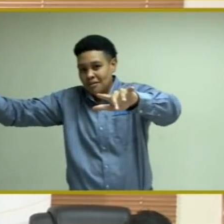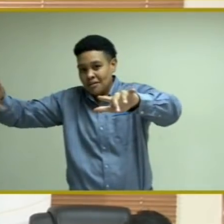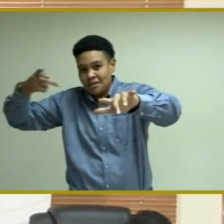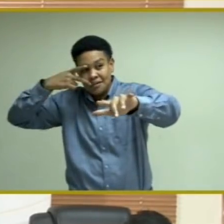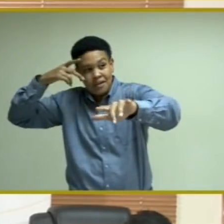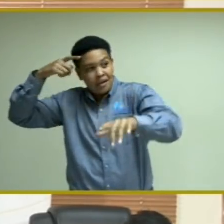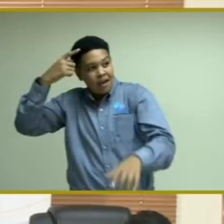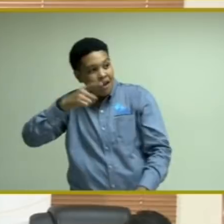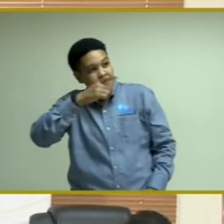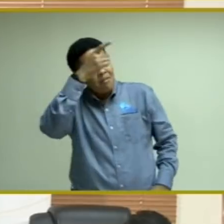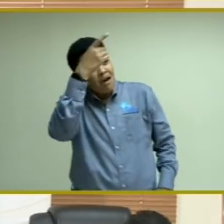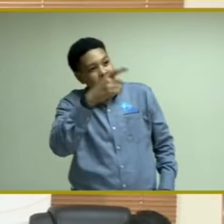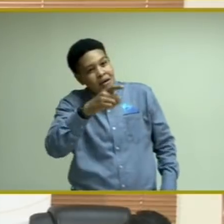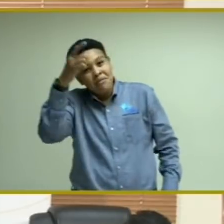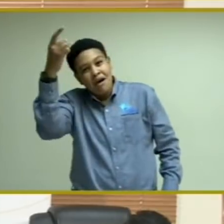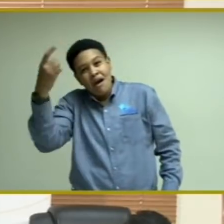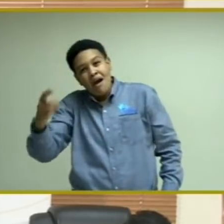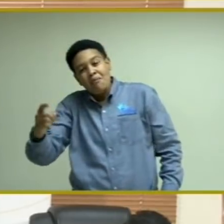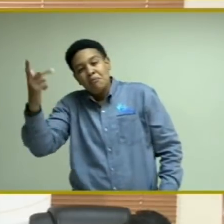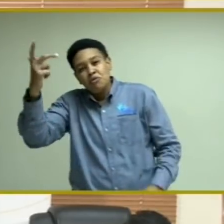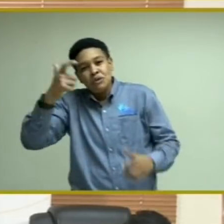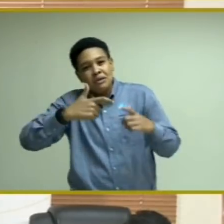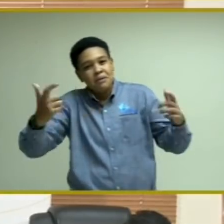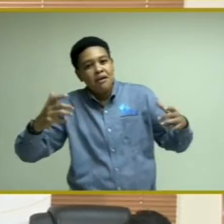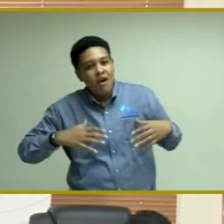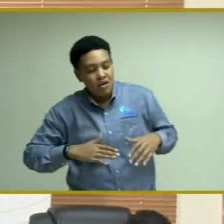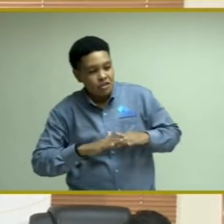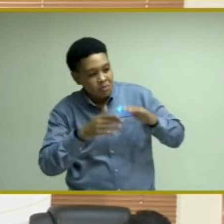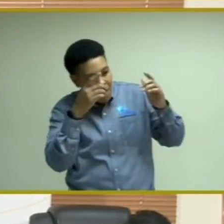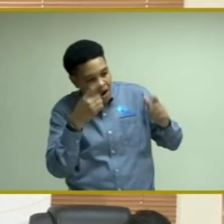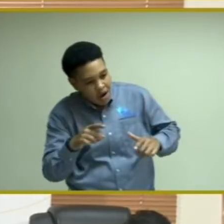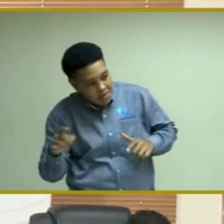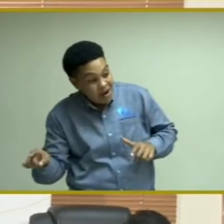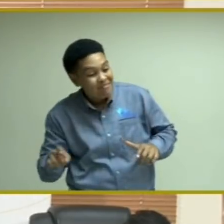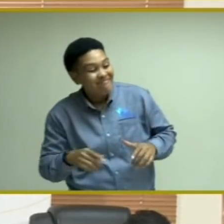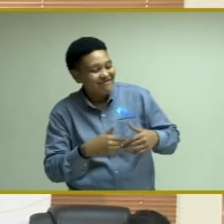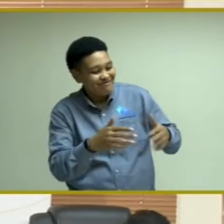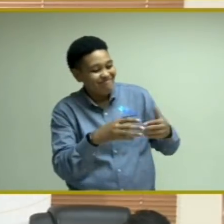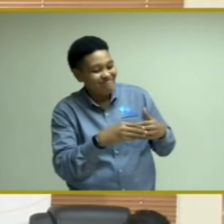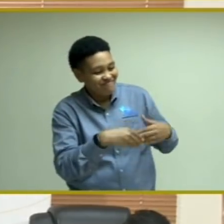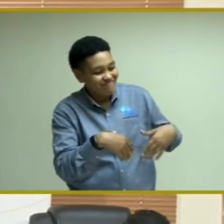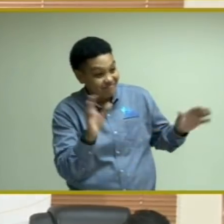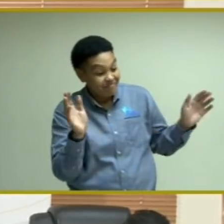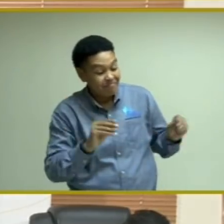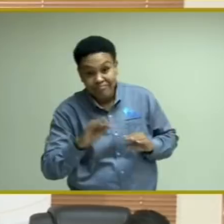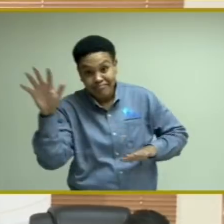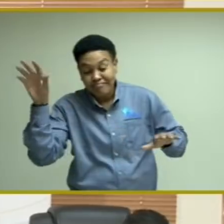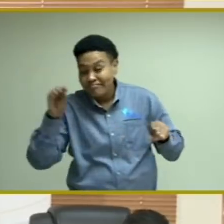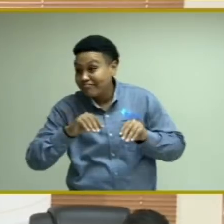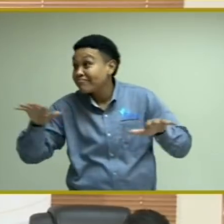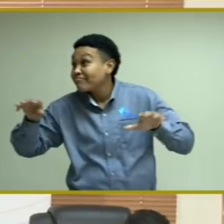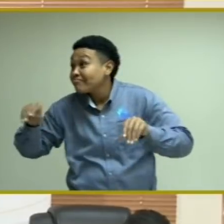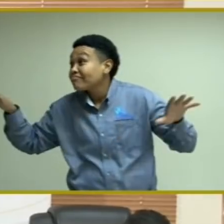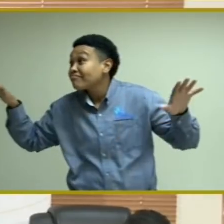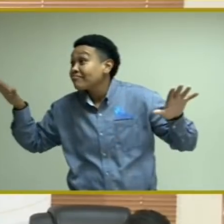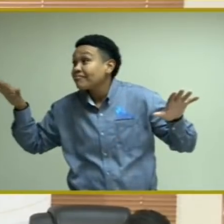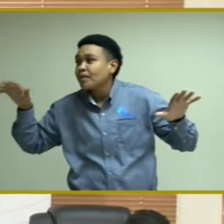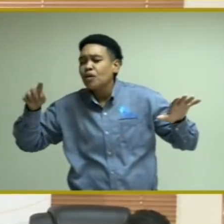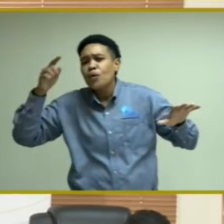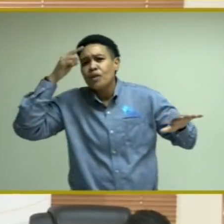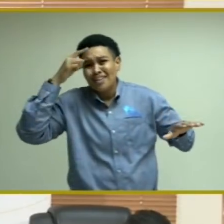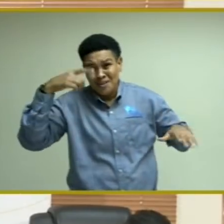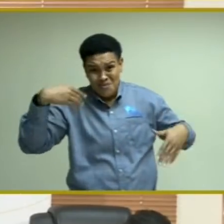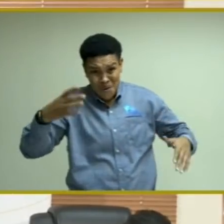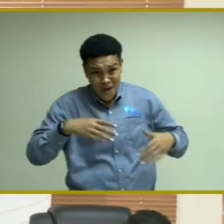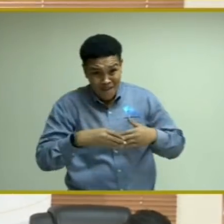the past 3 major holidays, extended holidays. What are your thoughts on relaxations at this time